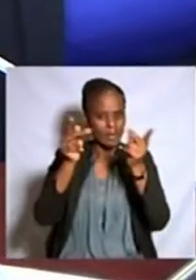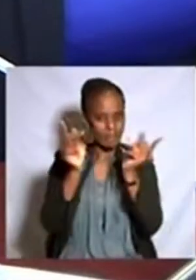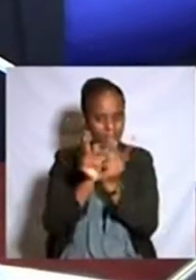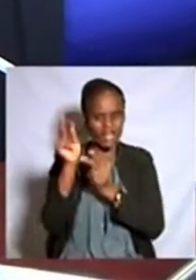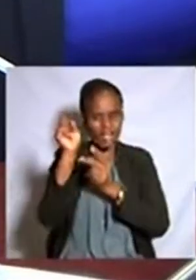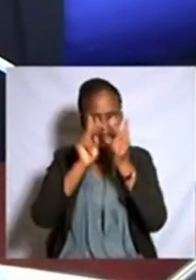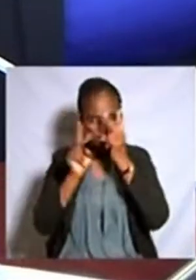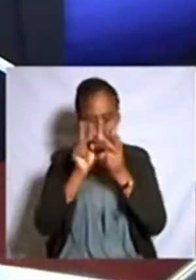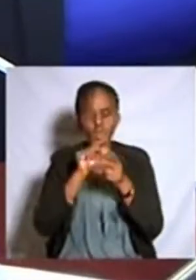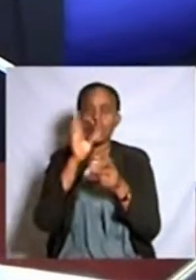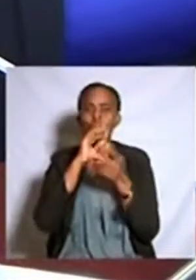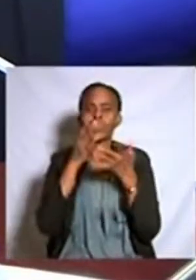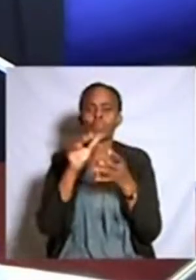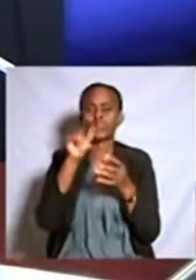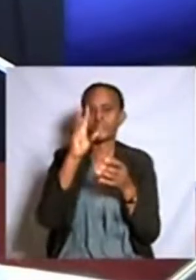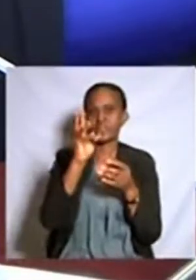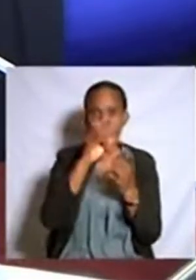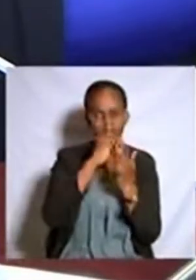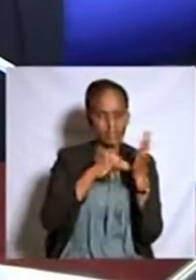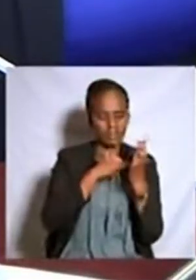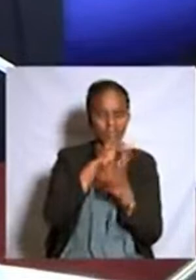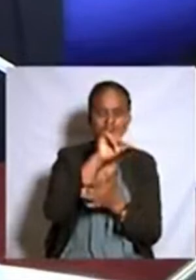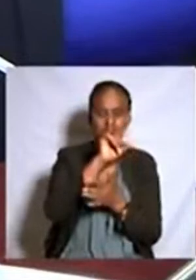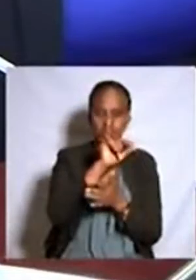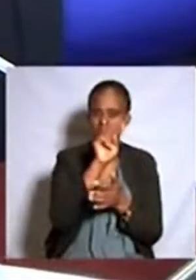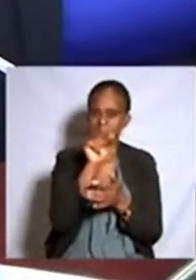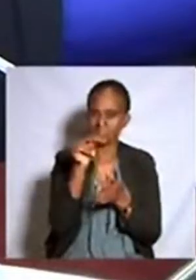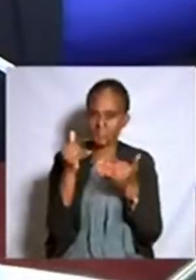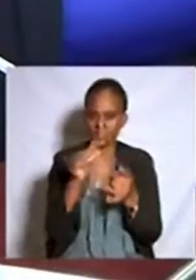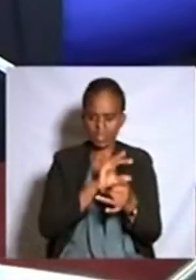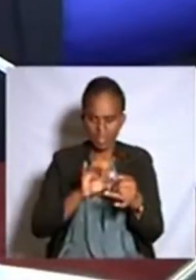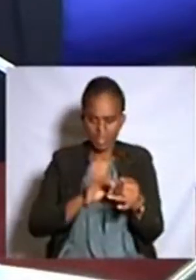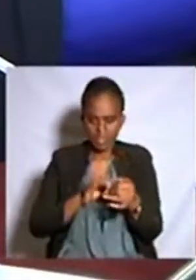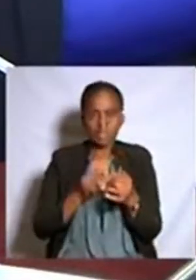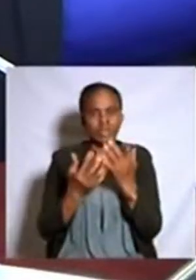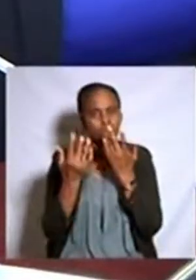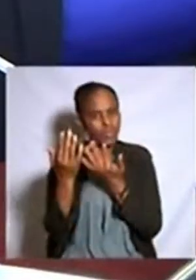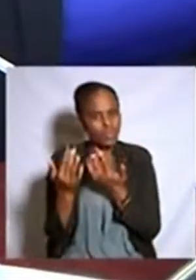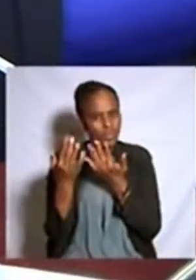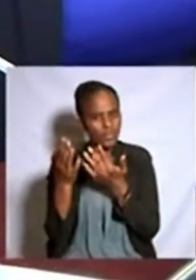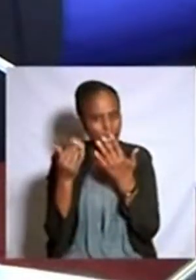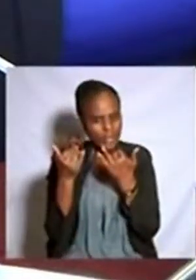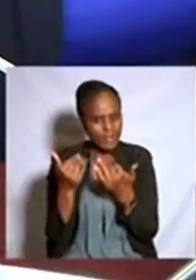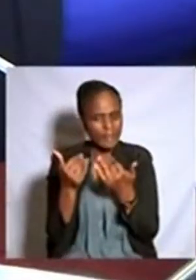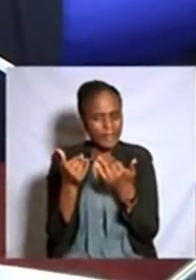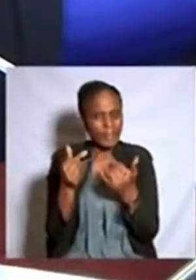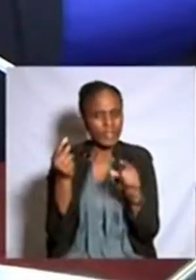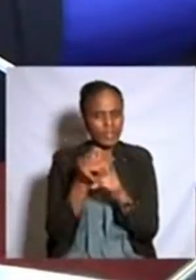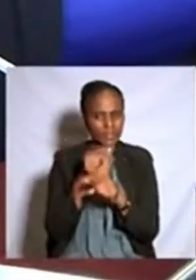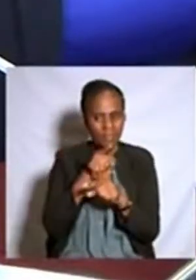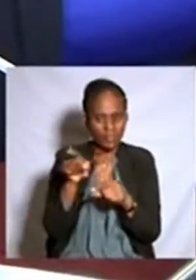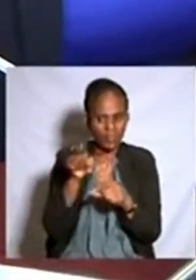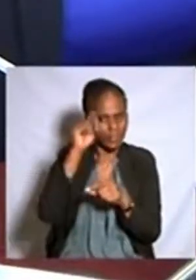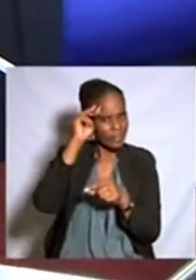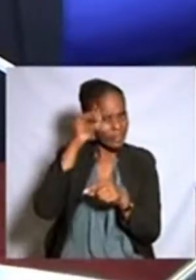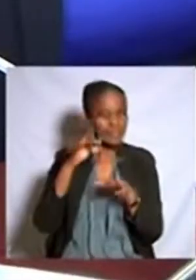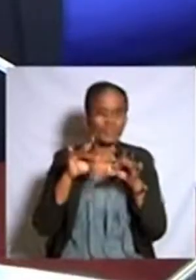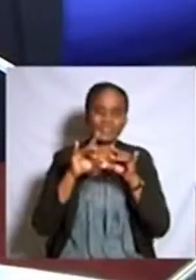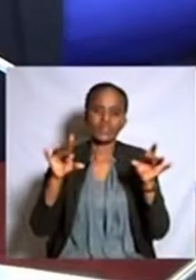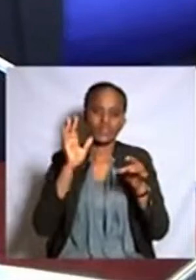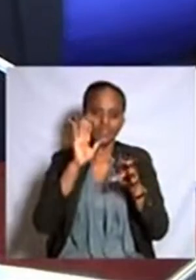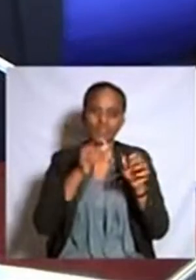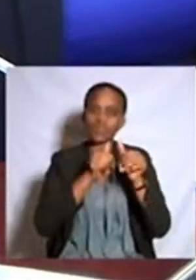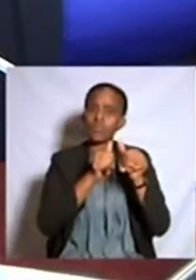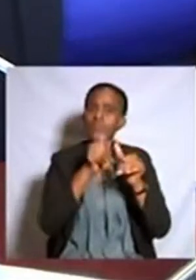visited on 16 January 2022, and the firm now awaits issuance of invitation to treat from the Ministry of Lands. This will be